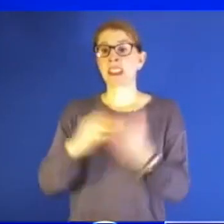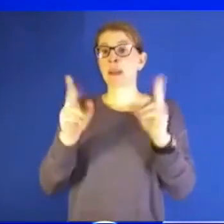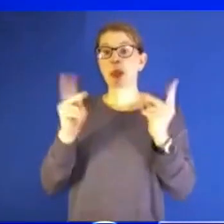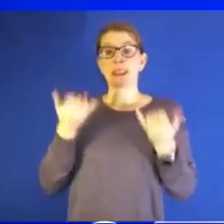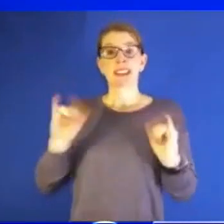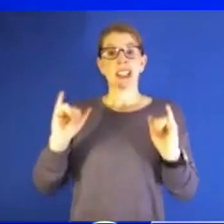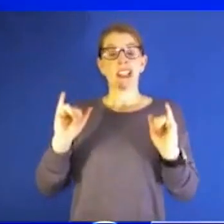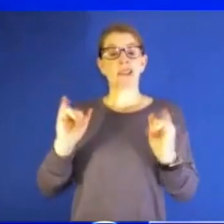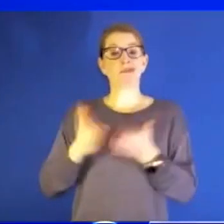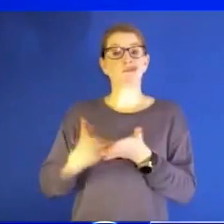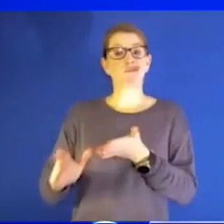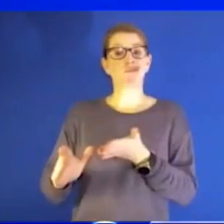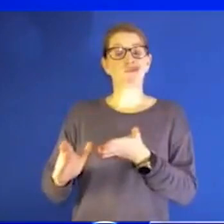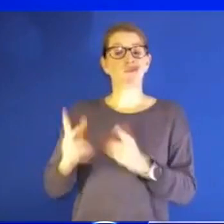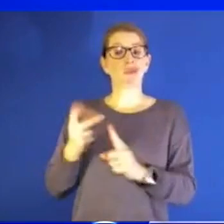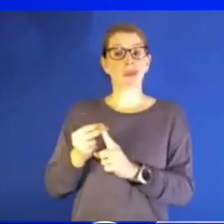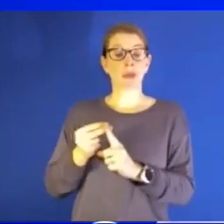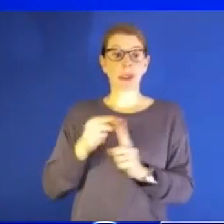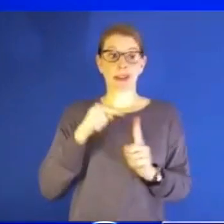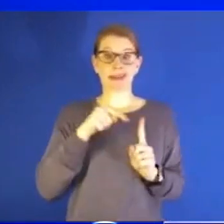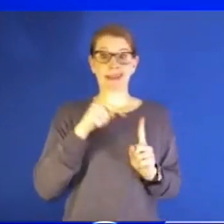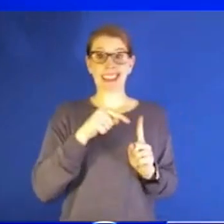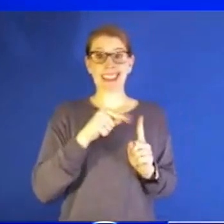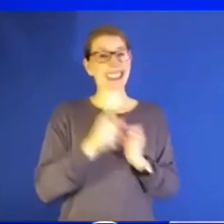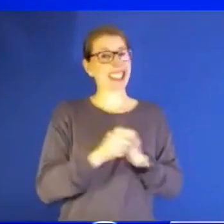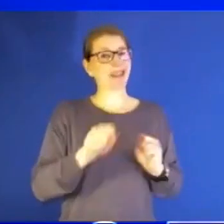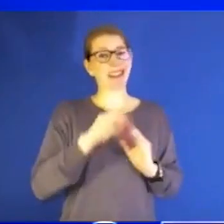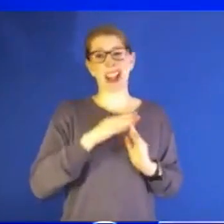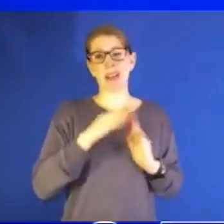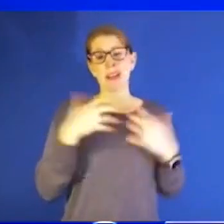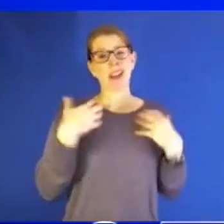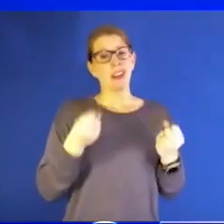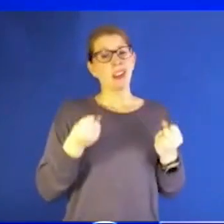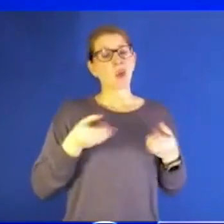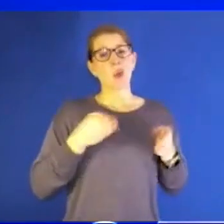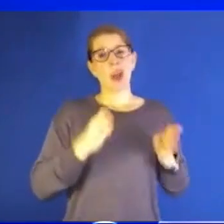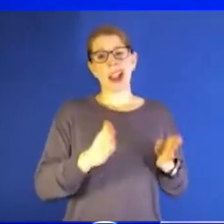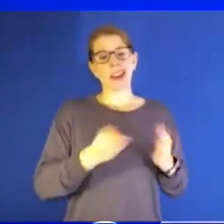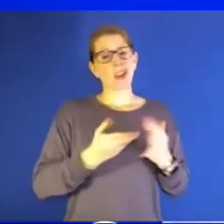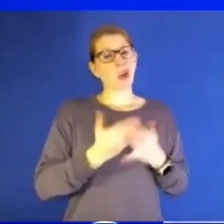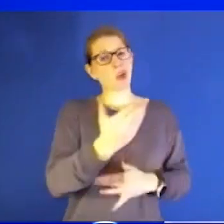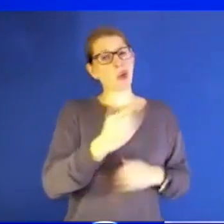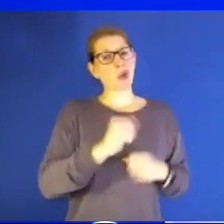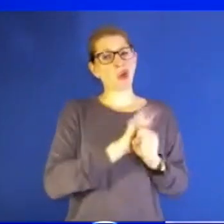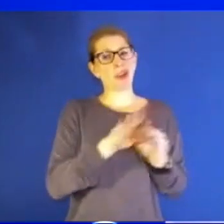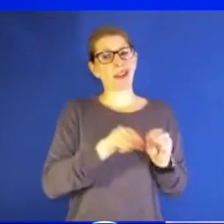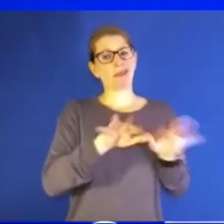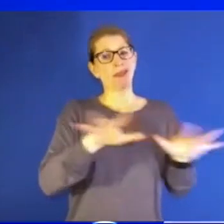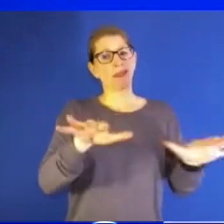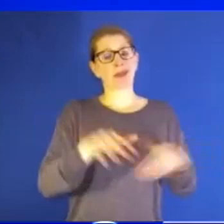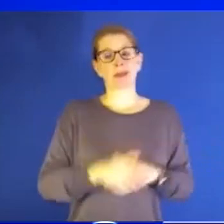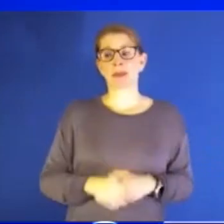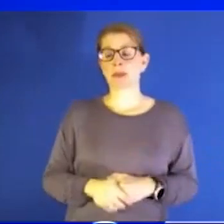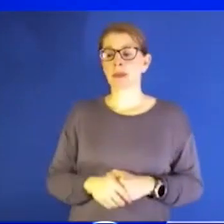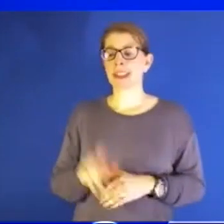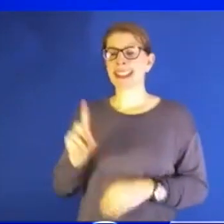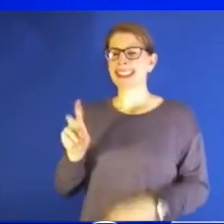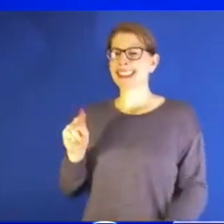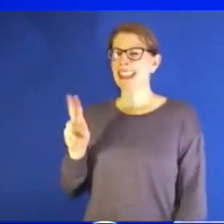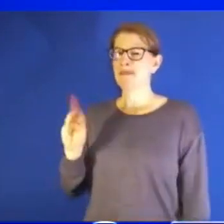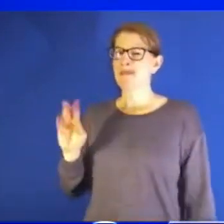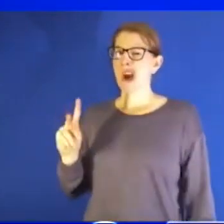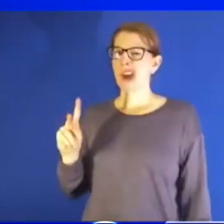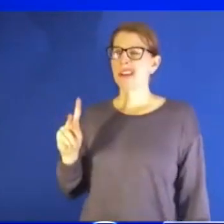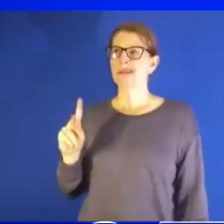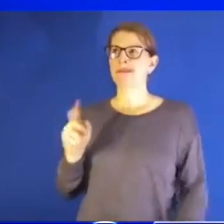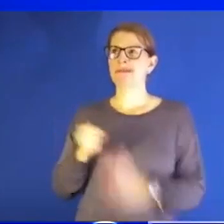vaccinated. Vaccination continues to be the safest, healthiest way to get through this and to continue to open up. I'm not sure about Denmark's hospitalization